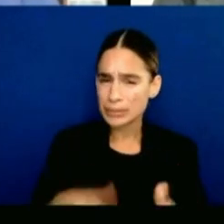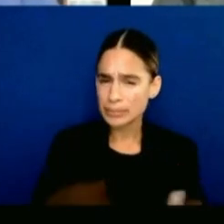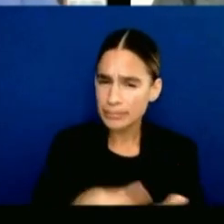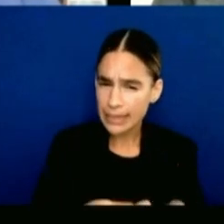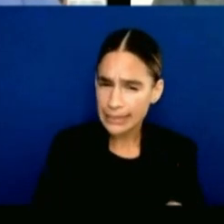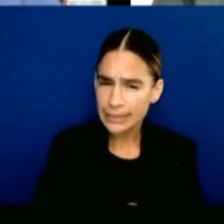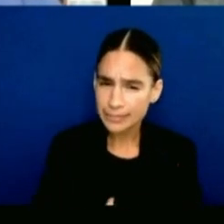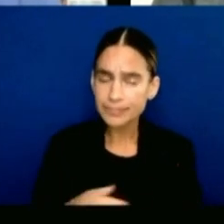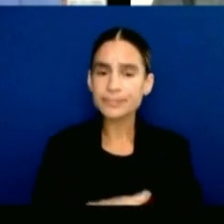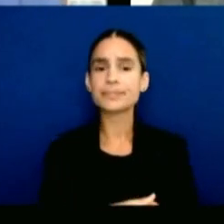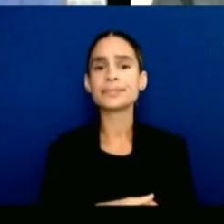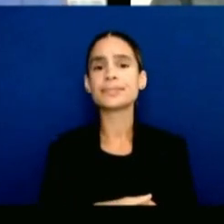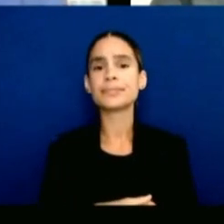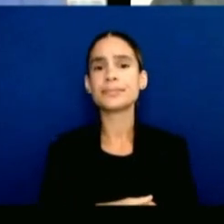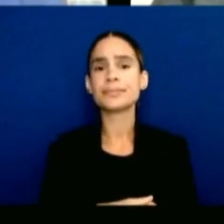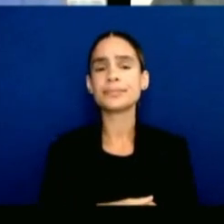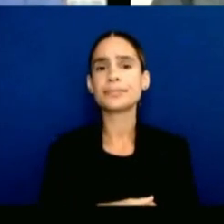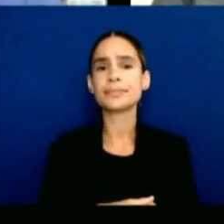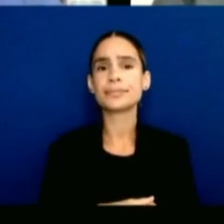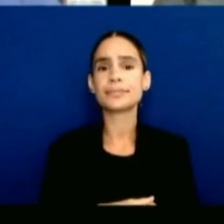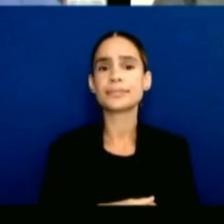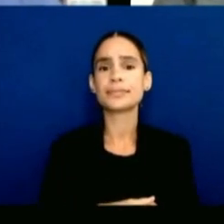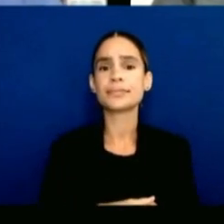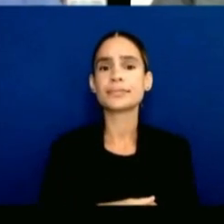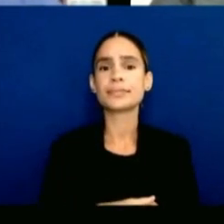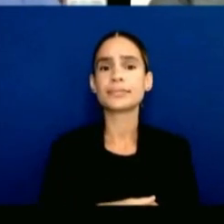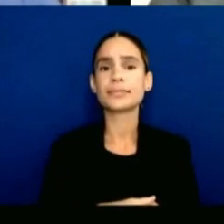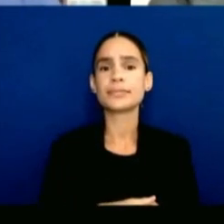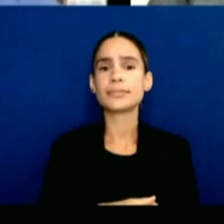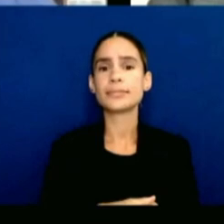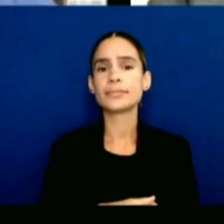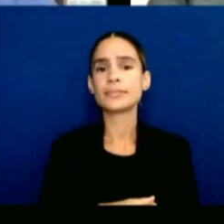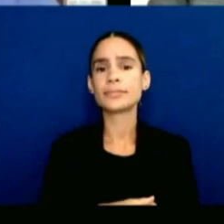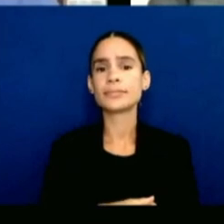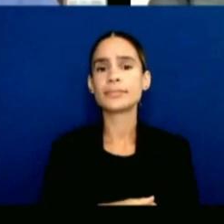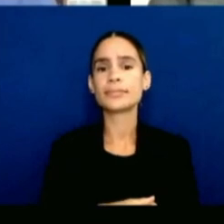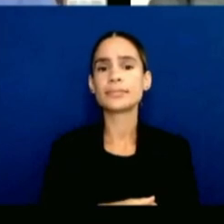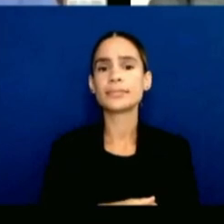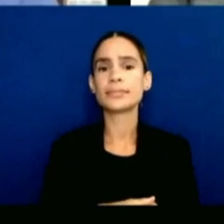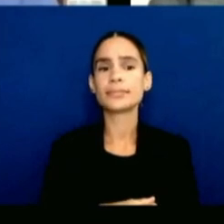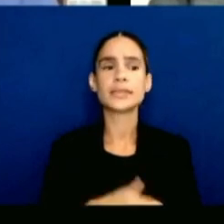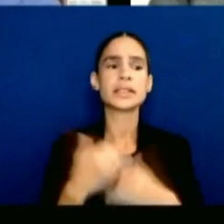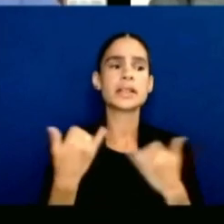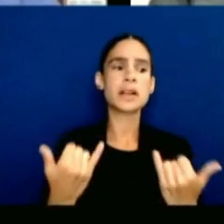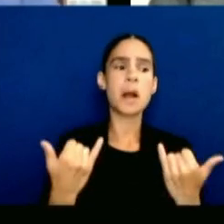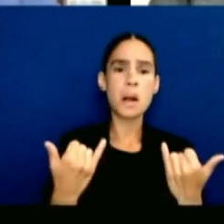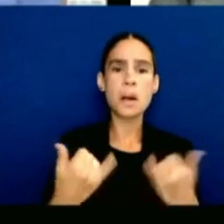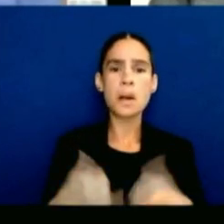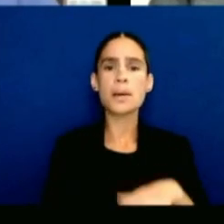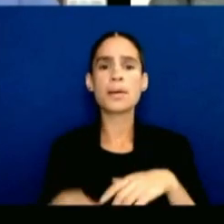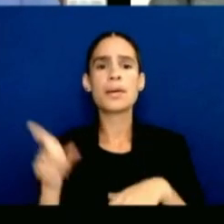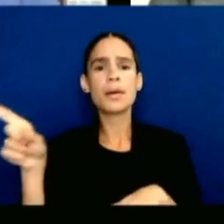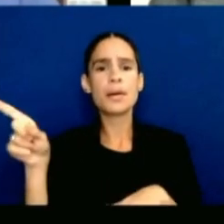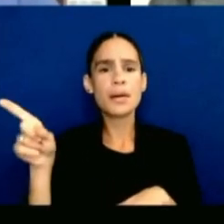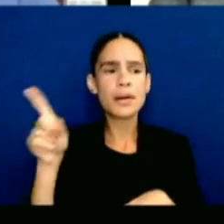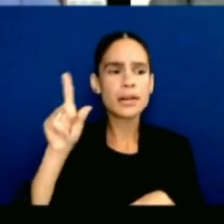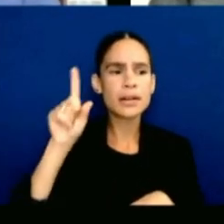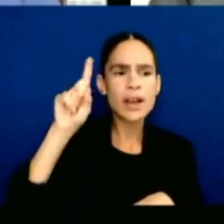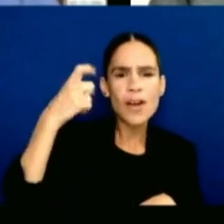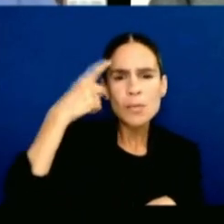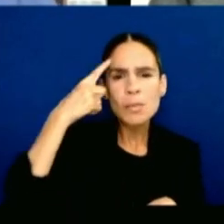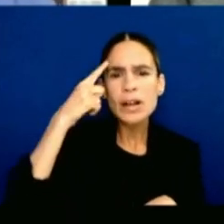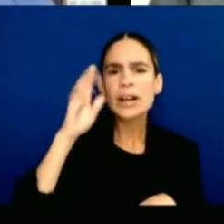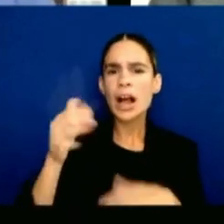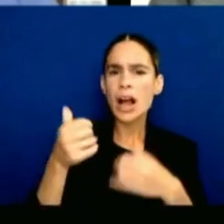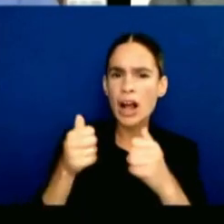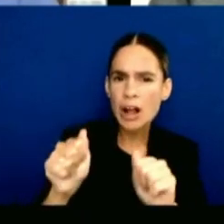the government's effort in this space. And they're concerned that sounds like you're cutting corners with safety and efficacy. Absolutely